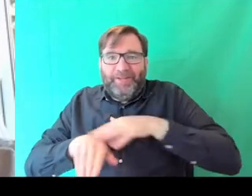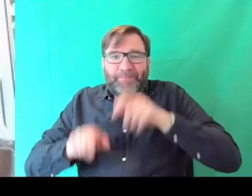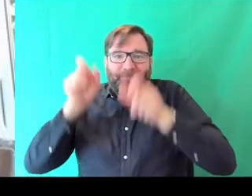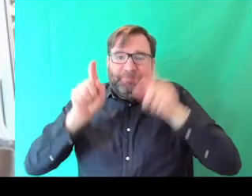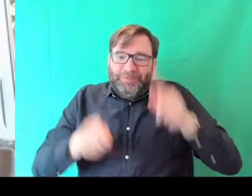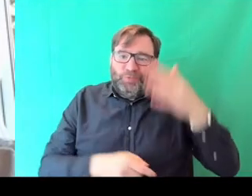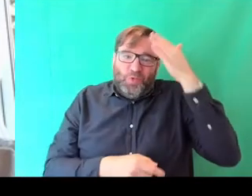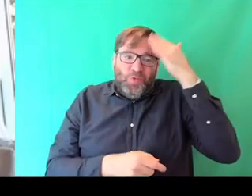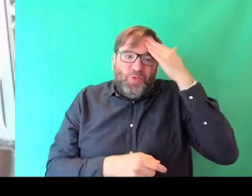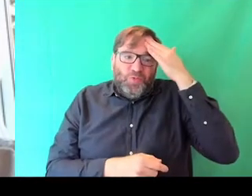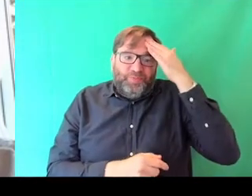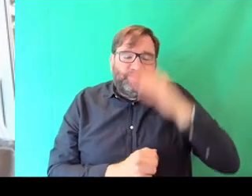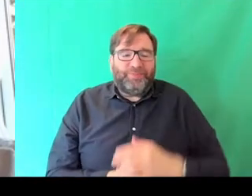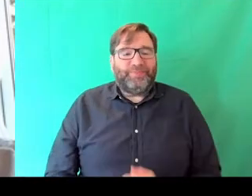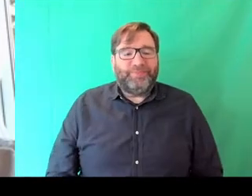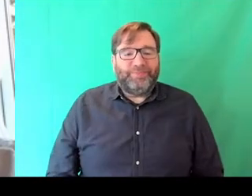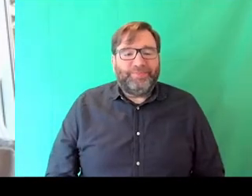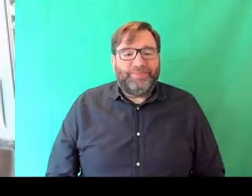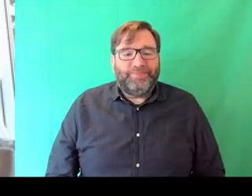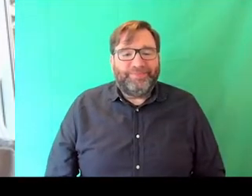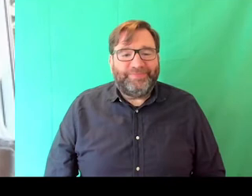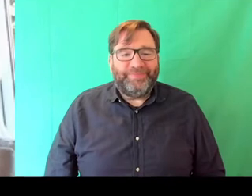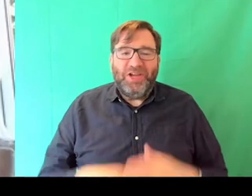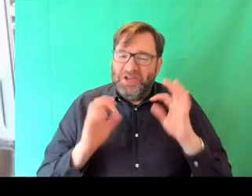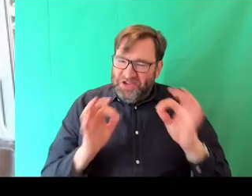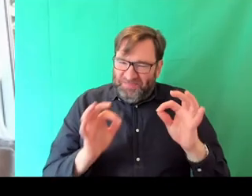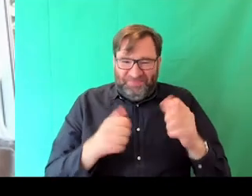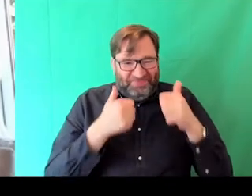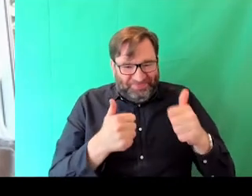for campaigns like We the 15 to perpetuate